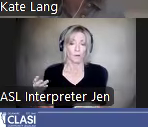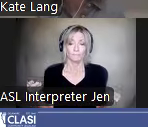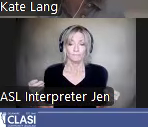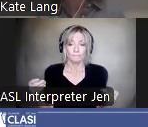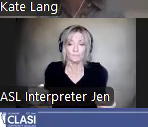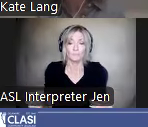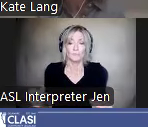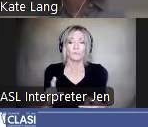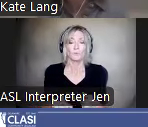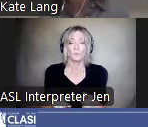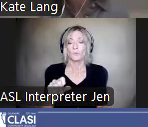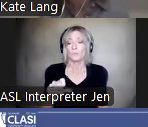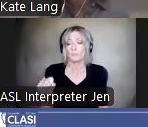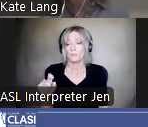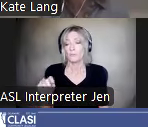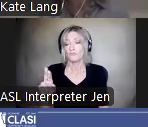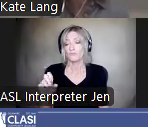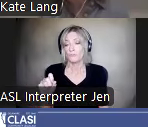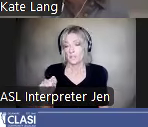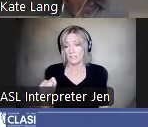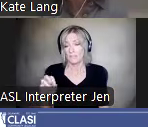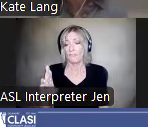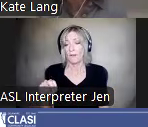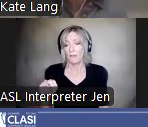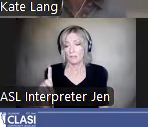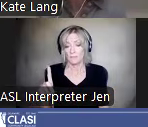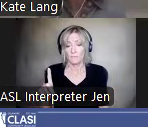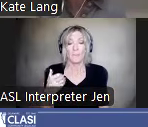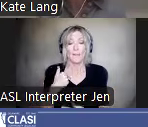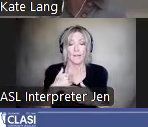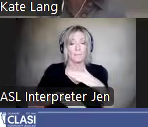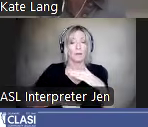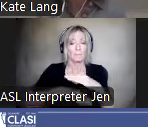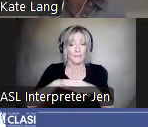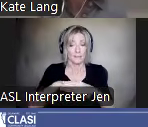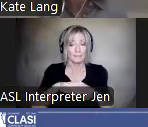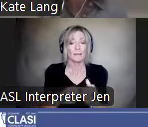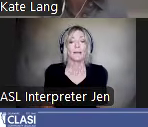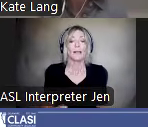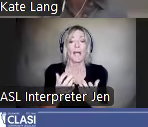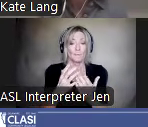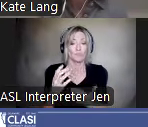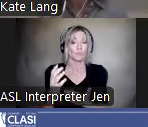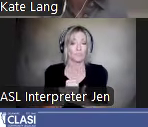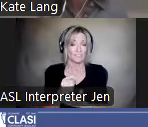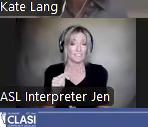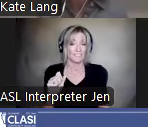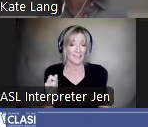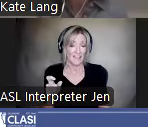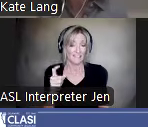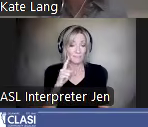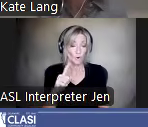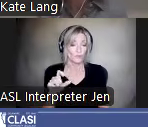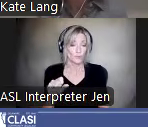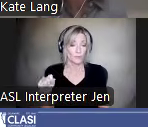trust funds. There is a cap on how much earnings are taxed for Social